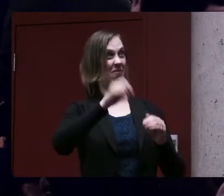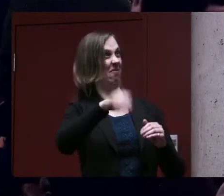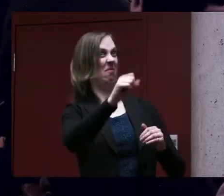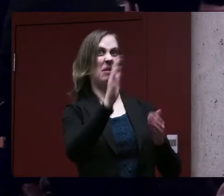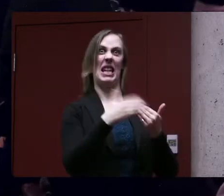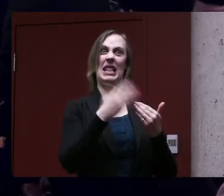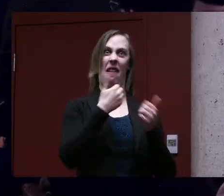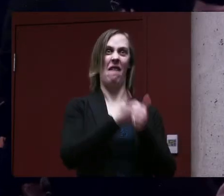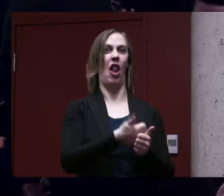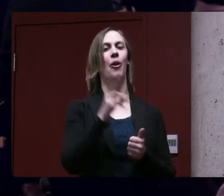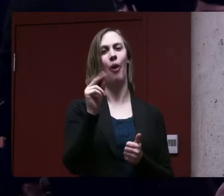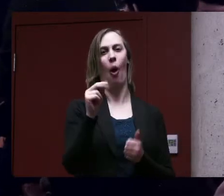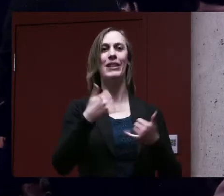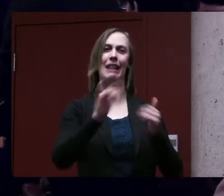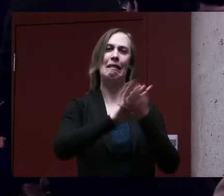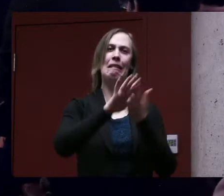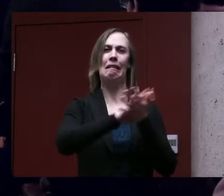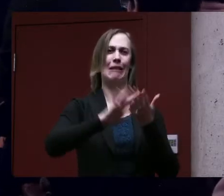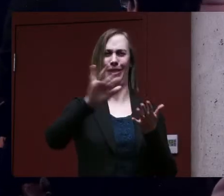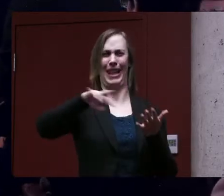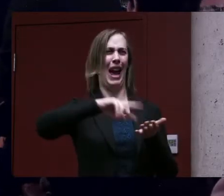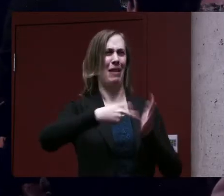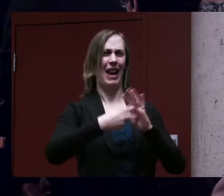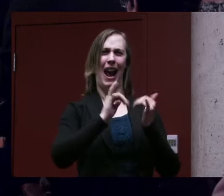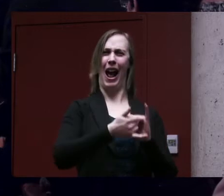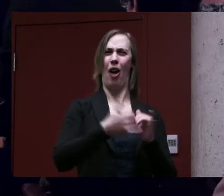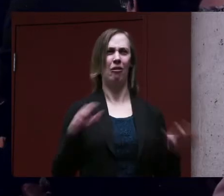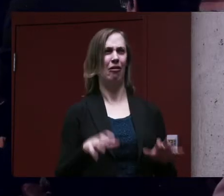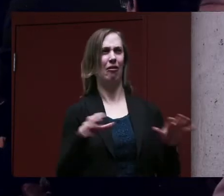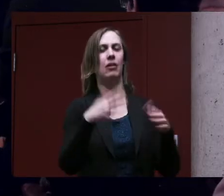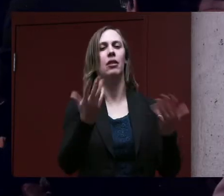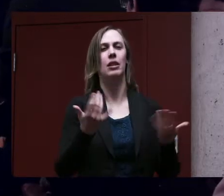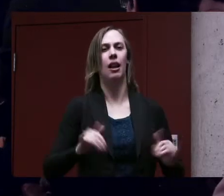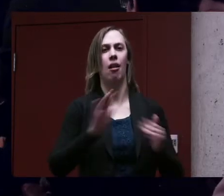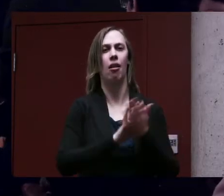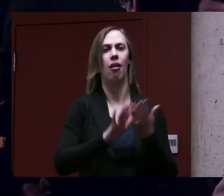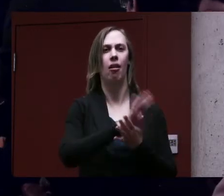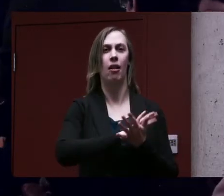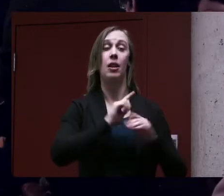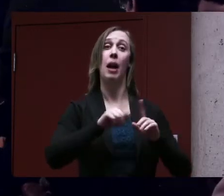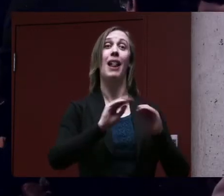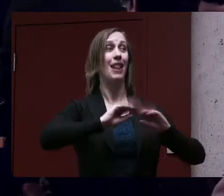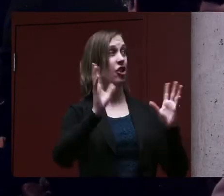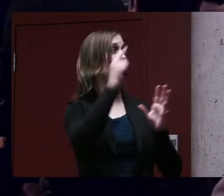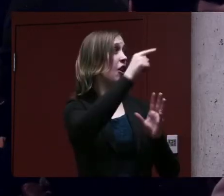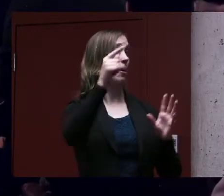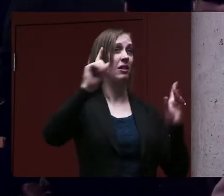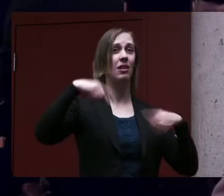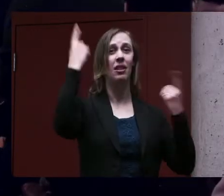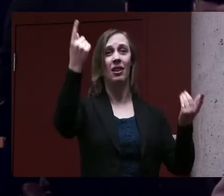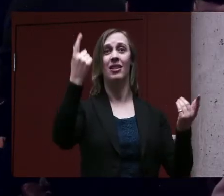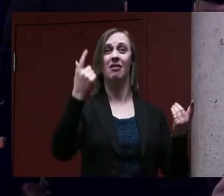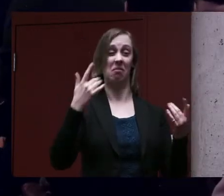In terms of the discrimination, there's no question that the government's actions and inactions over decades have